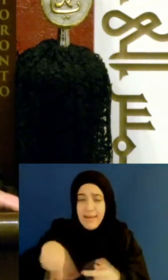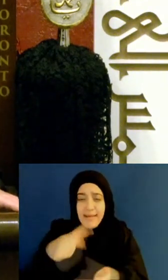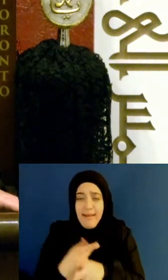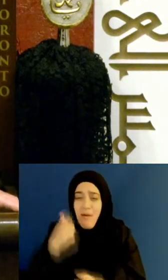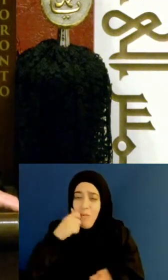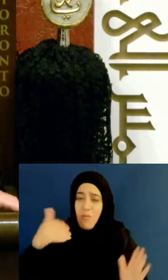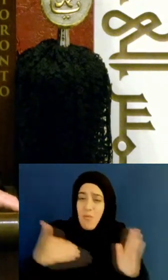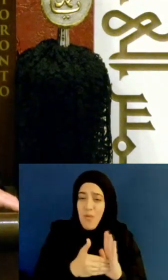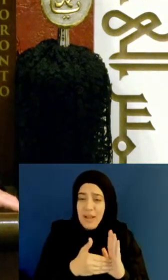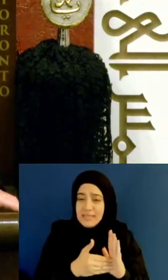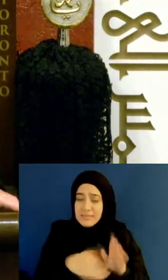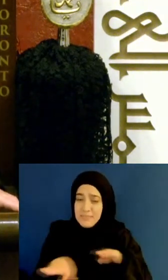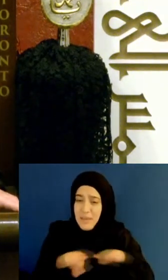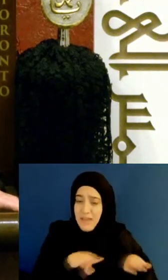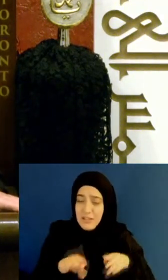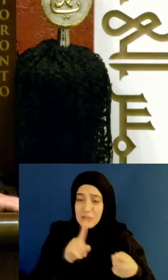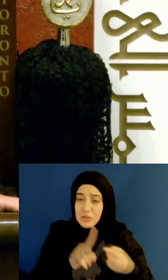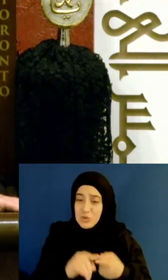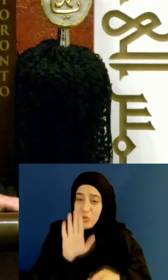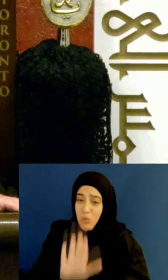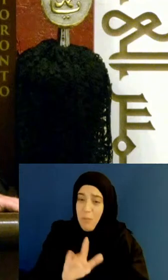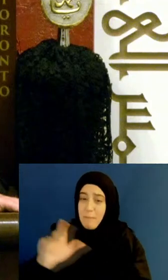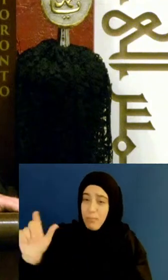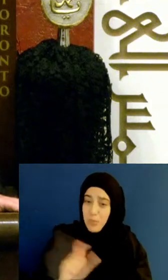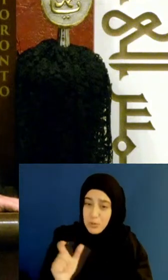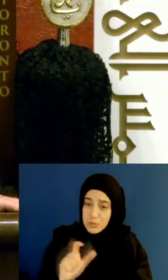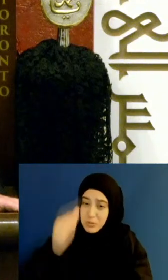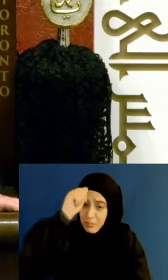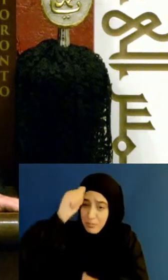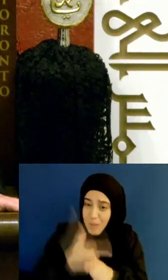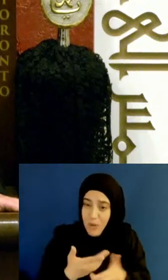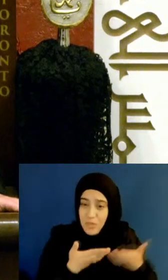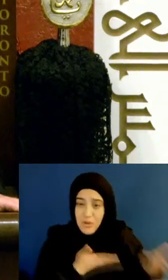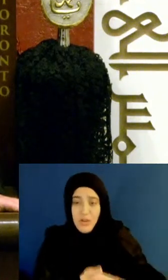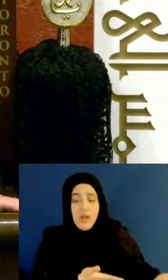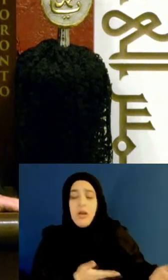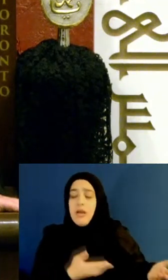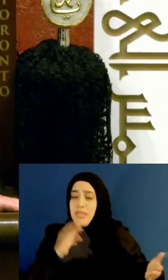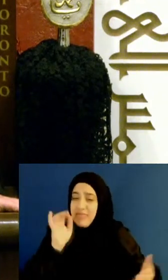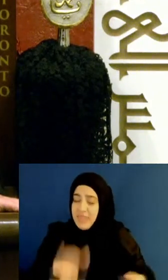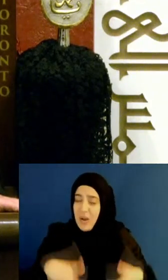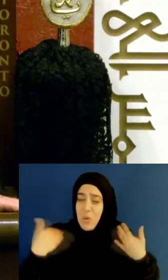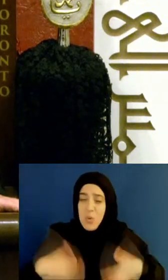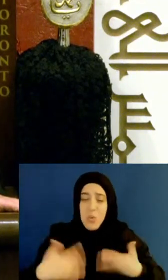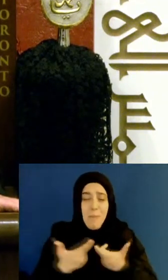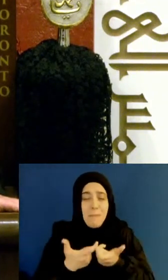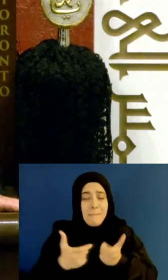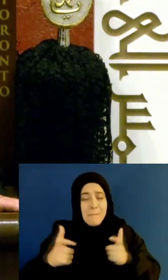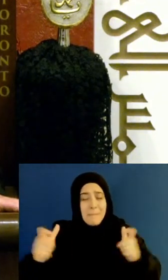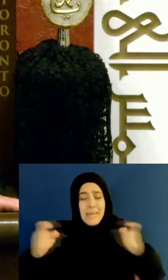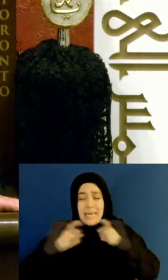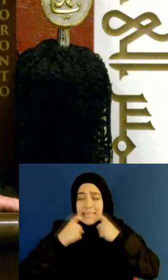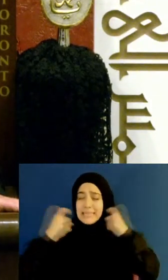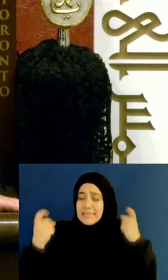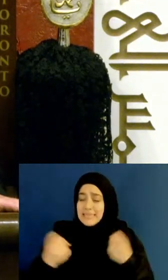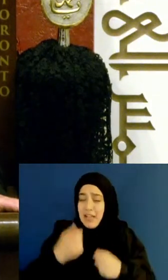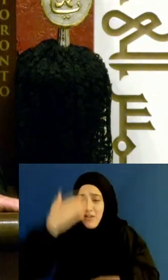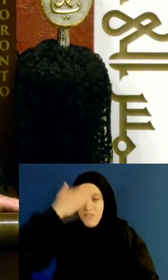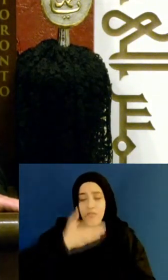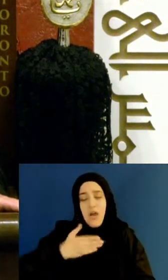fellow Muslim brothers is a sin so grave in the eyes of Allah and the